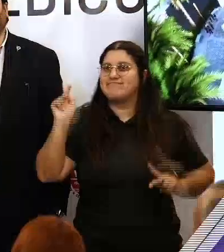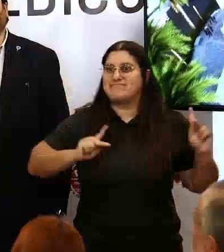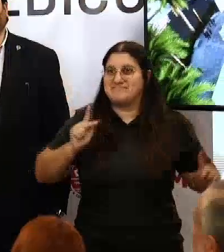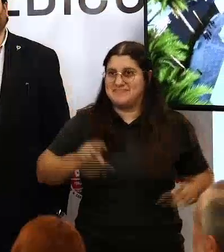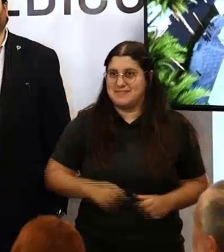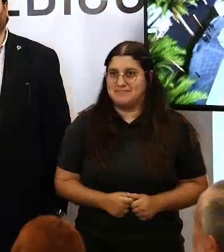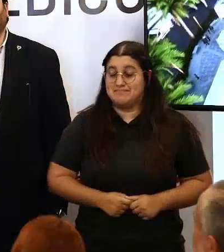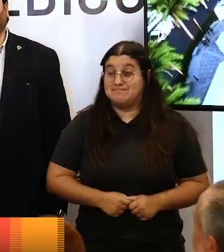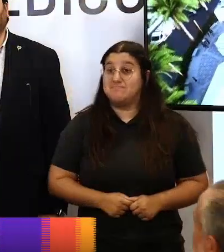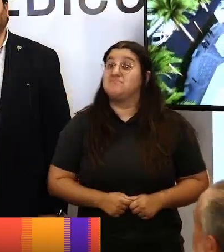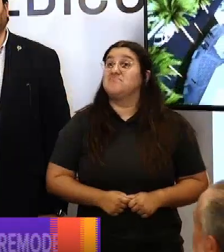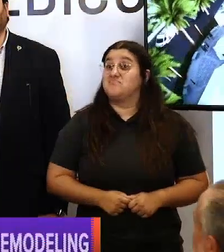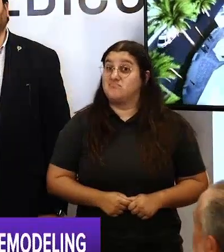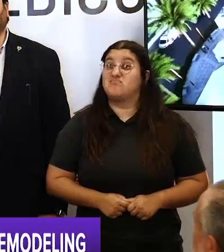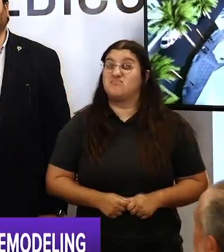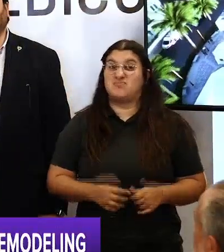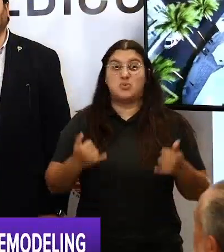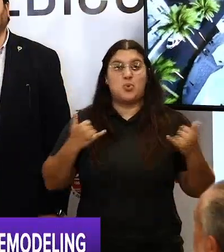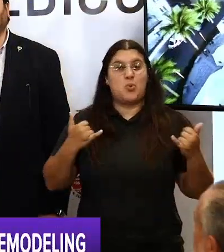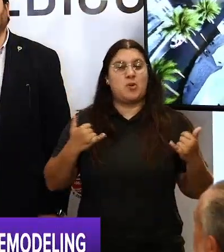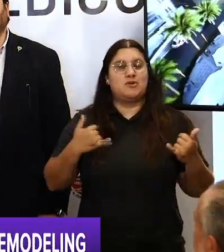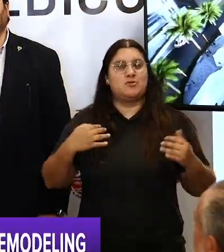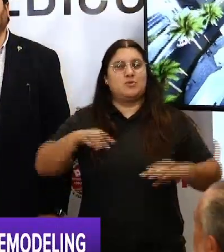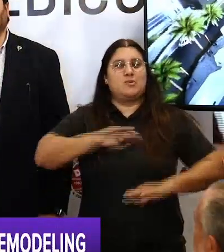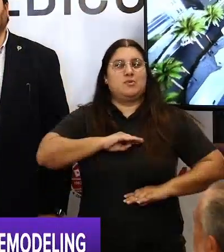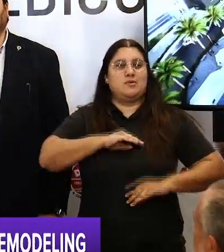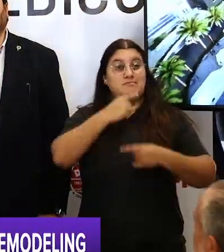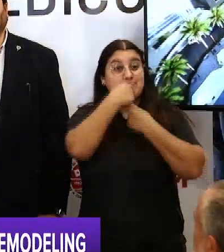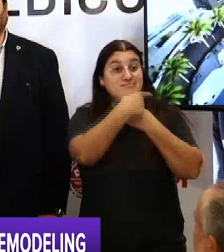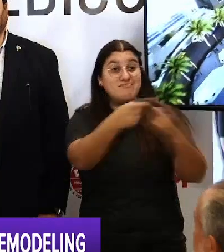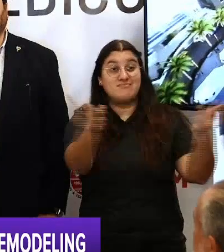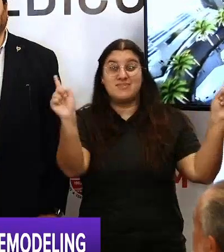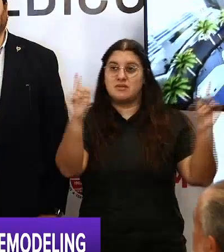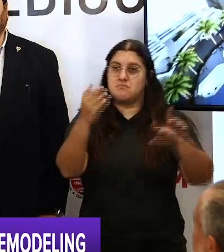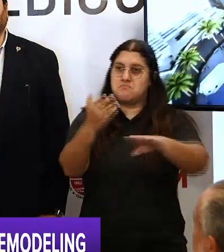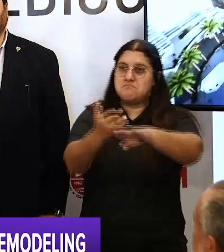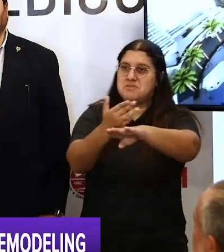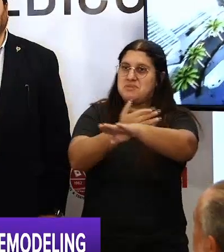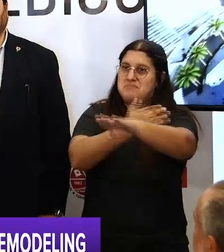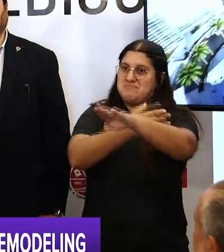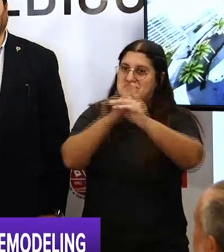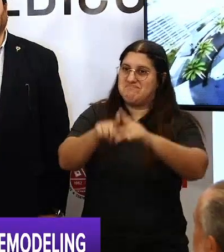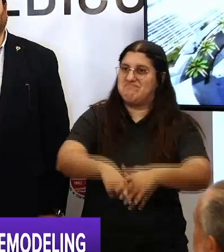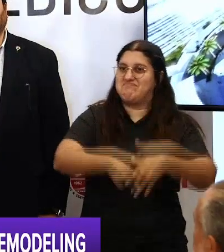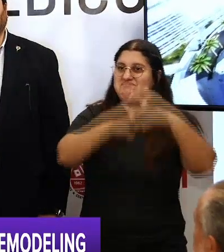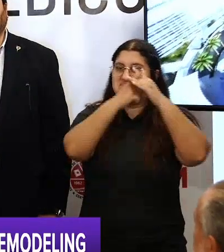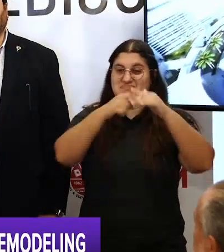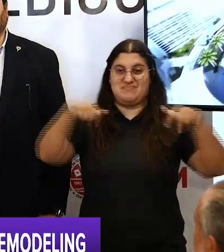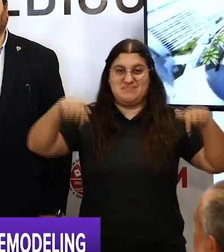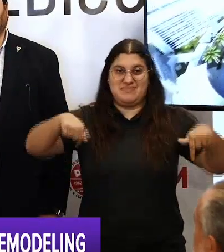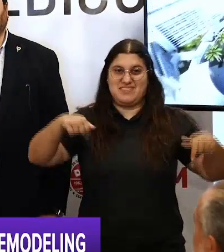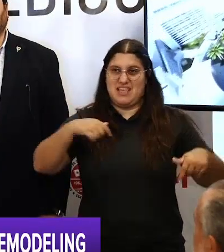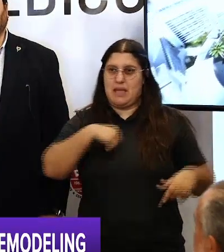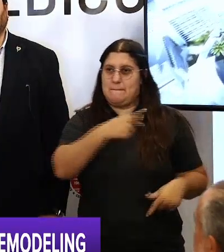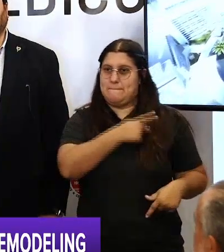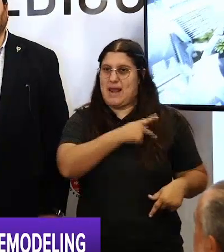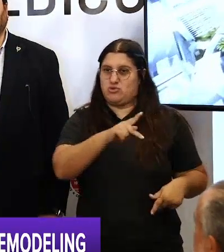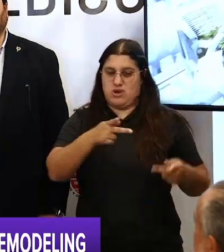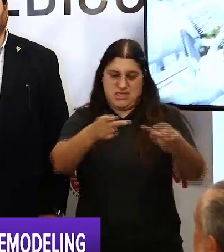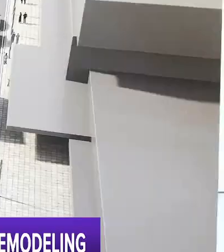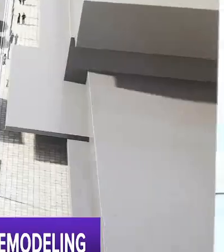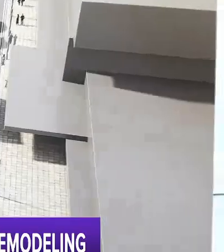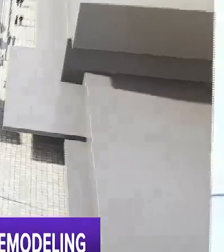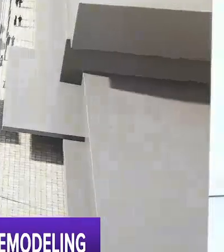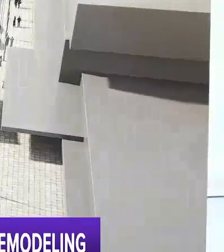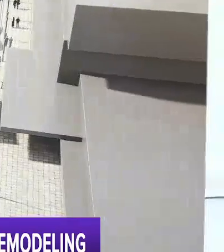Governor Pedro Pierluisi has officially announced the commencement of a significant remodeling project at the plaza of the Rio Piedras Medical